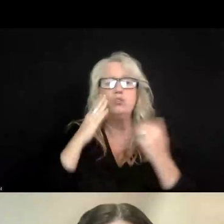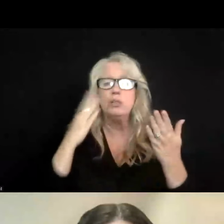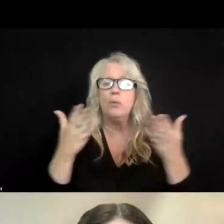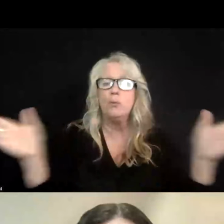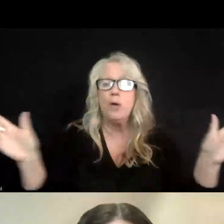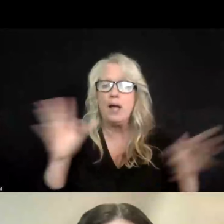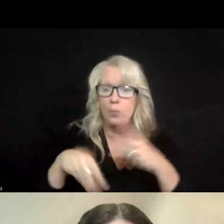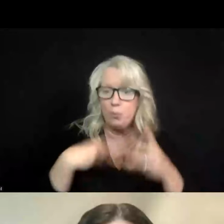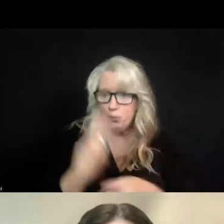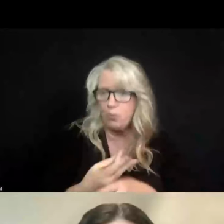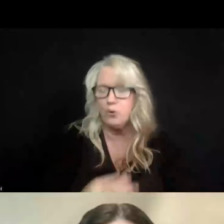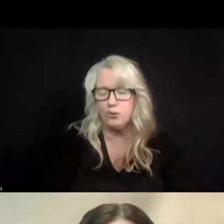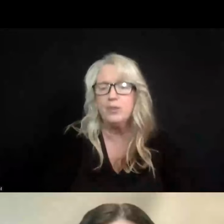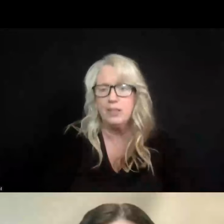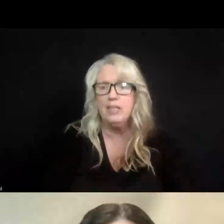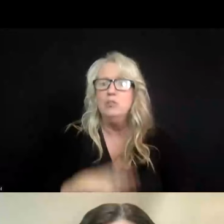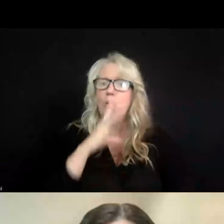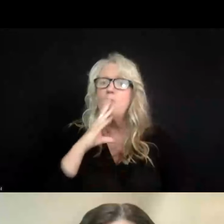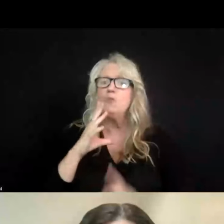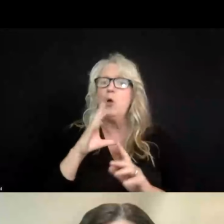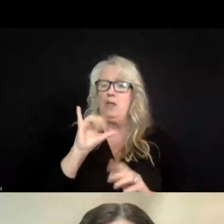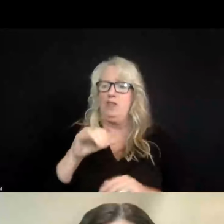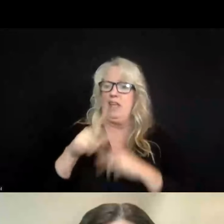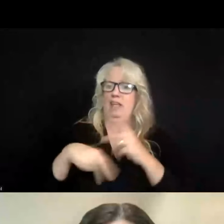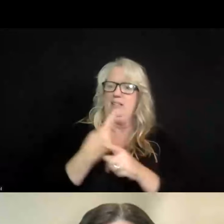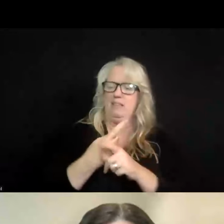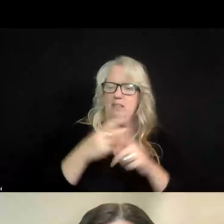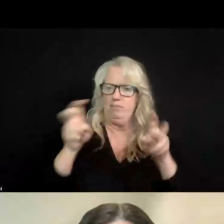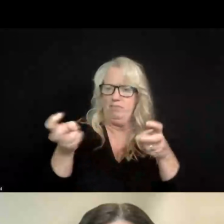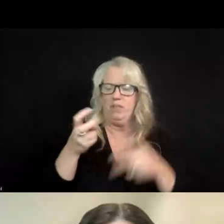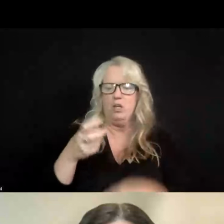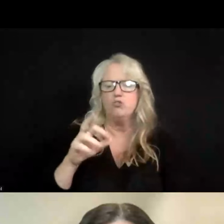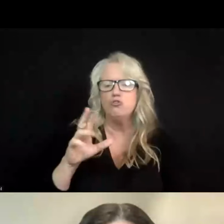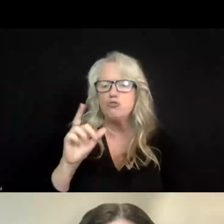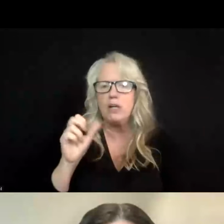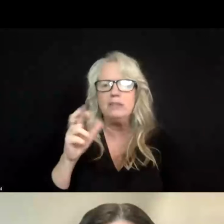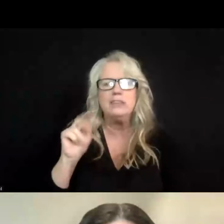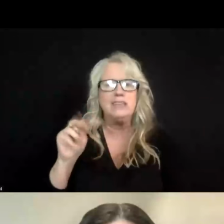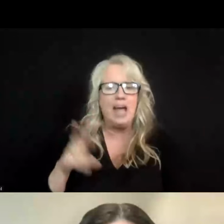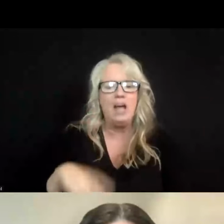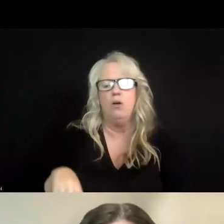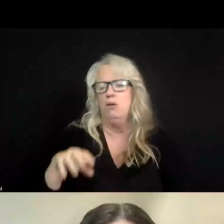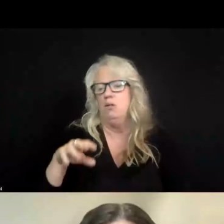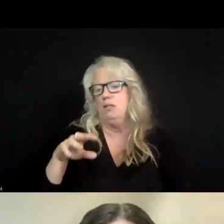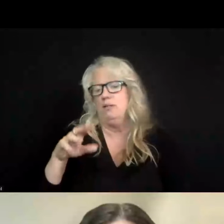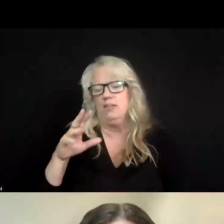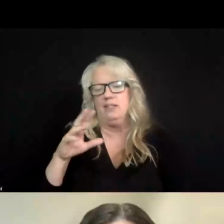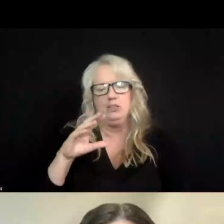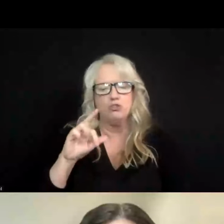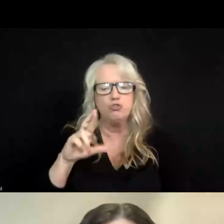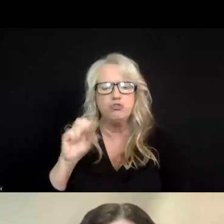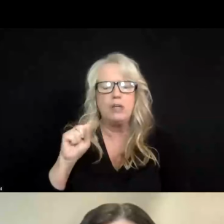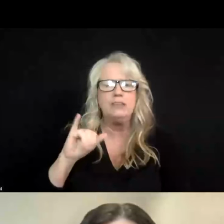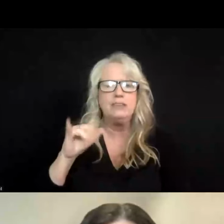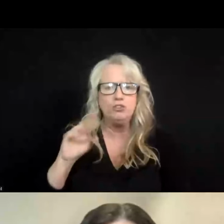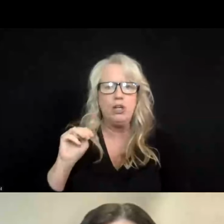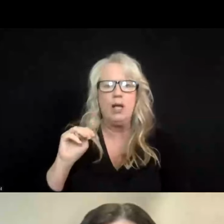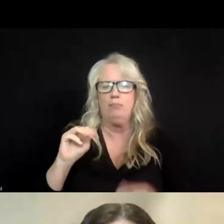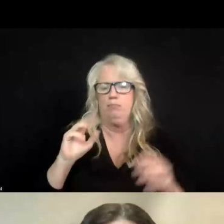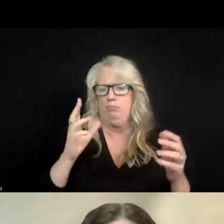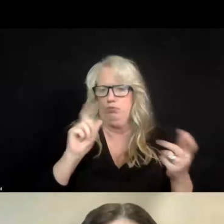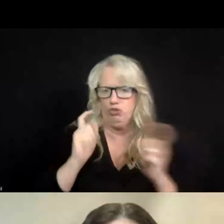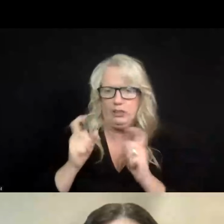worldwide. And it is the platforms such as Crisis Now, and especially the Crisis Jam, that brings us together to learn about all of these changes, to be